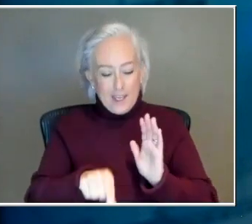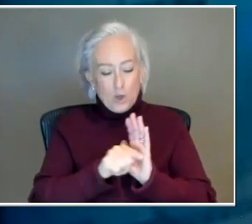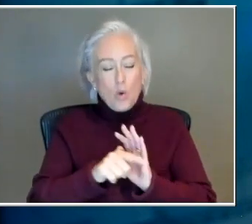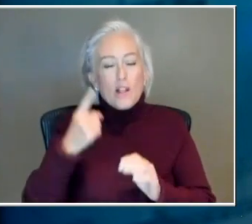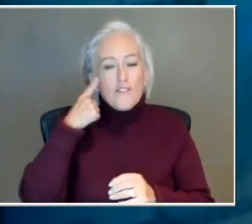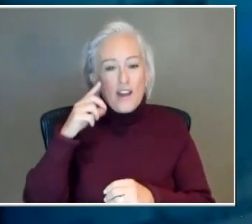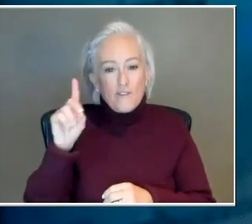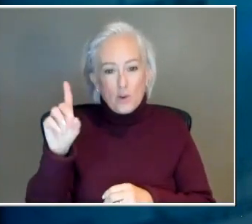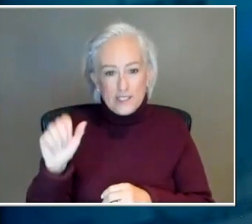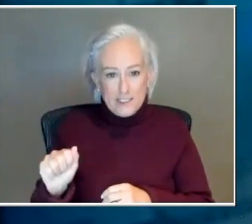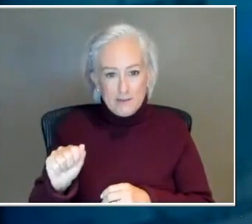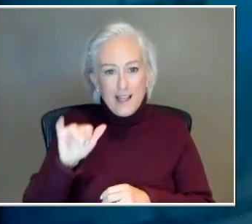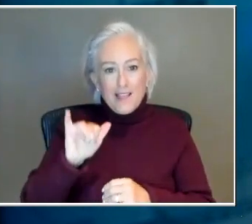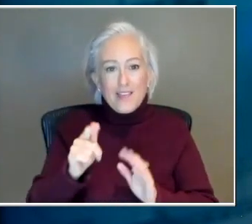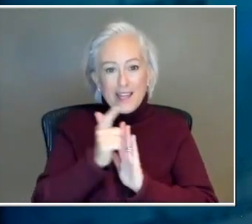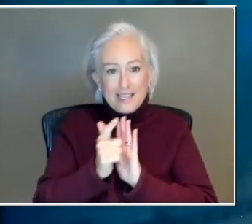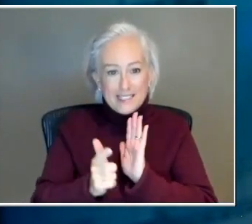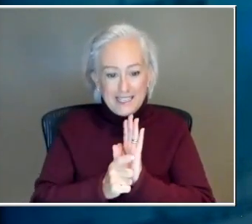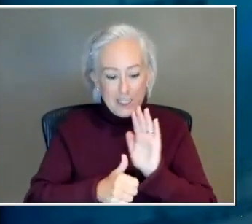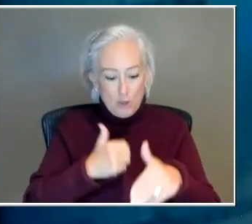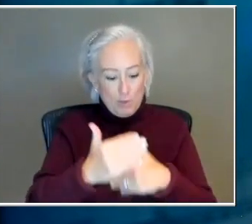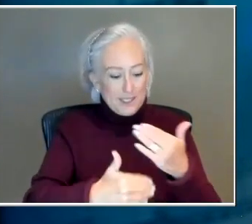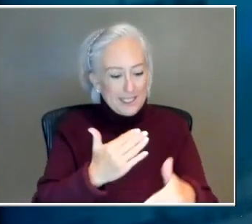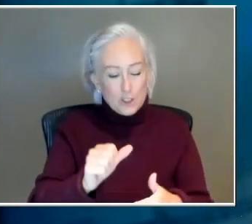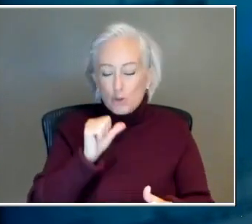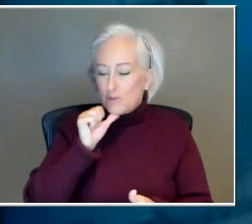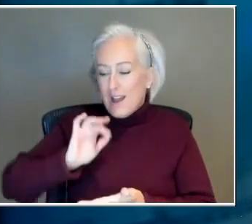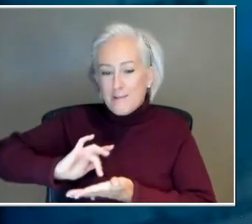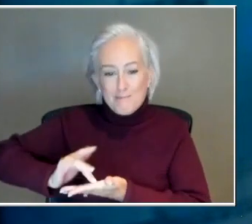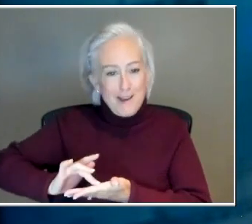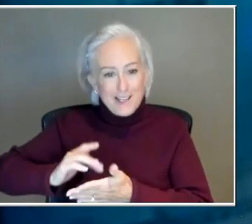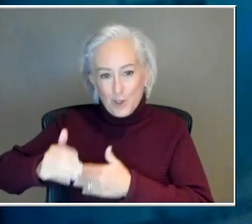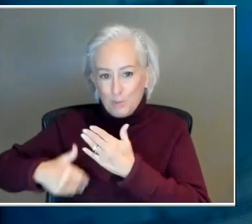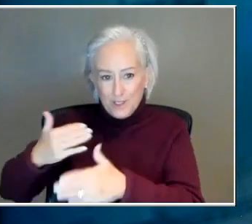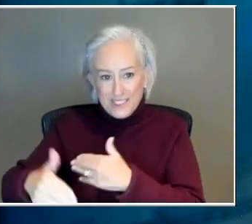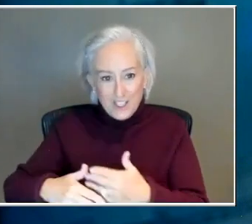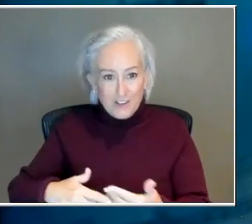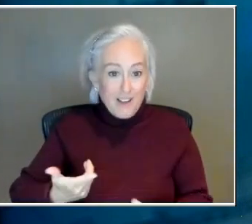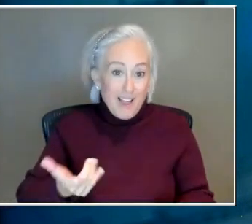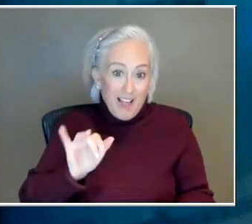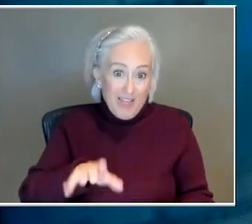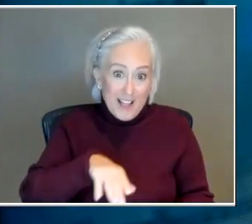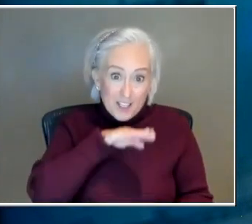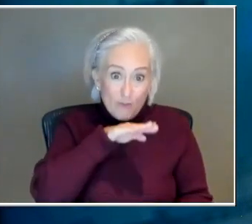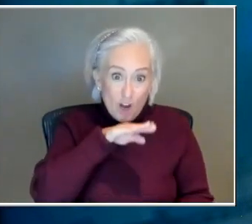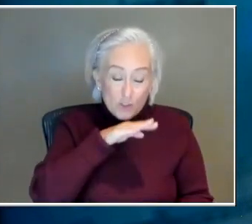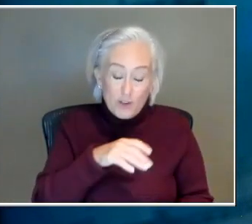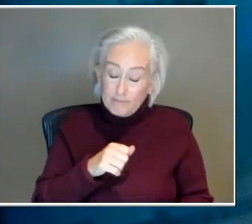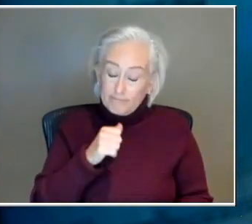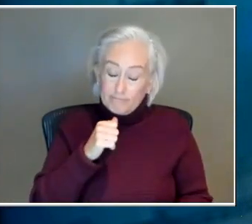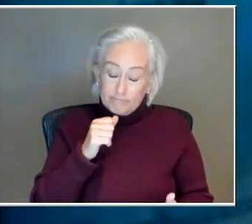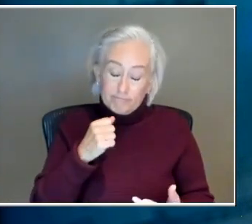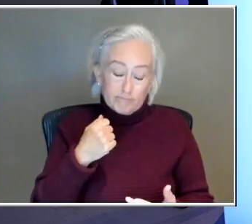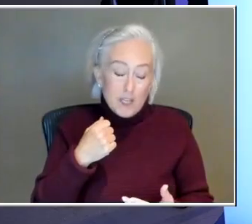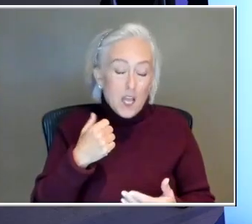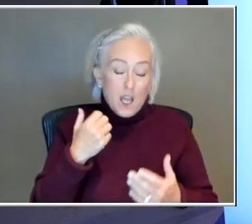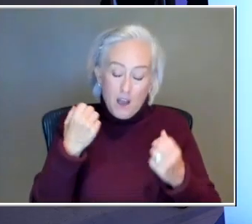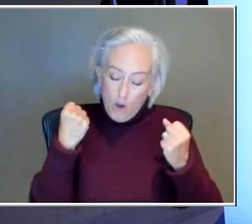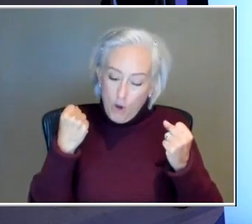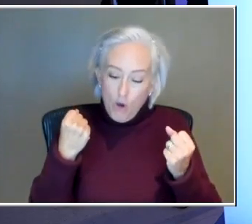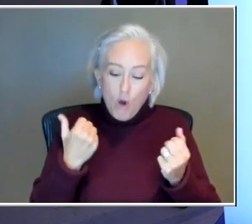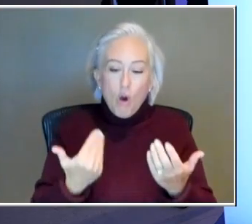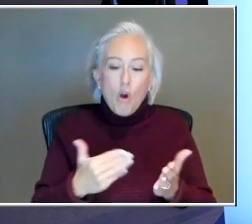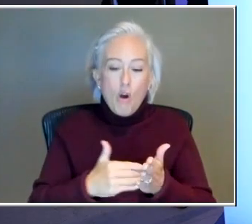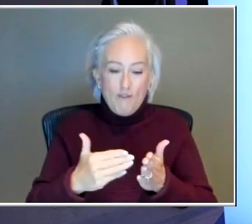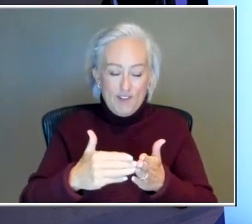legal proceeding, not a medical one, which is always very frustrating for patients. I don't think I need to tell Mallory that. Right. Many times they have to get a lawyer to help them. But frustrating for you as a doctor to watch